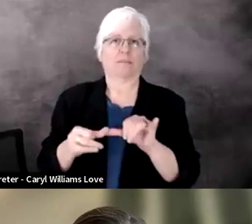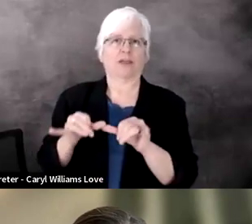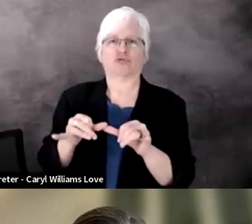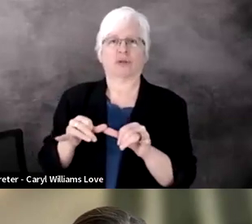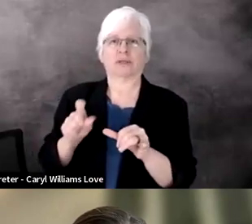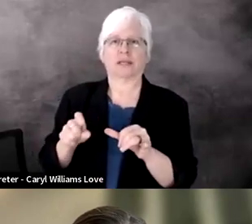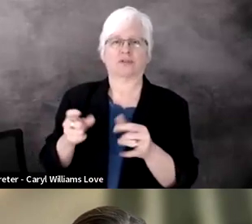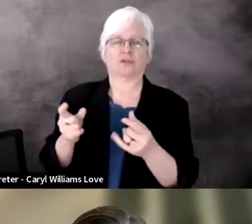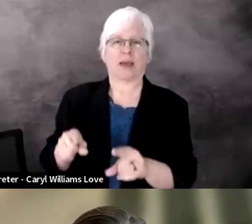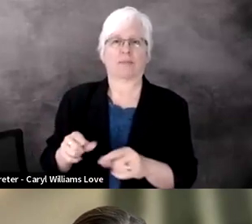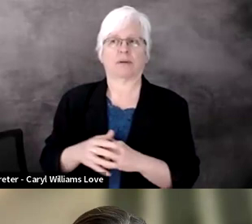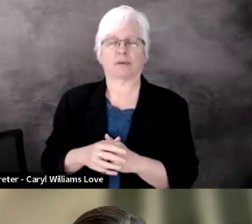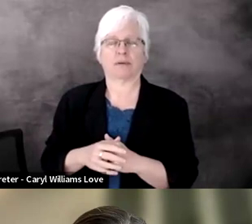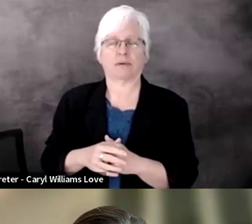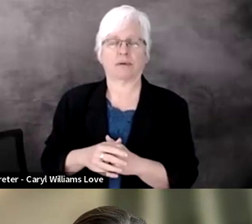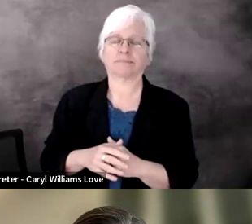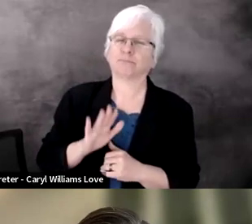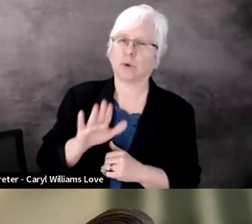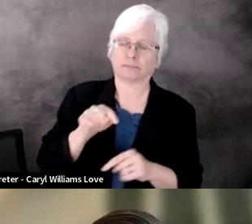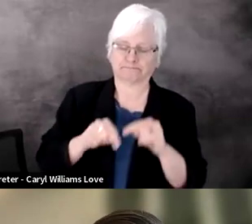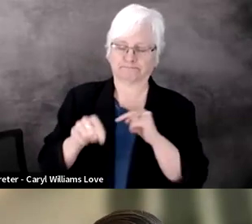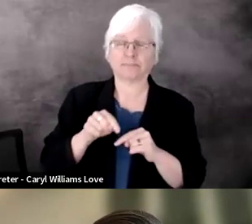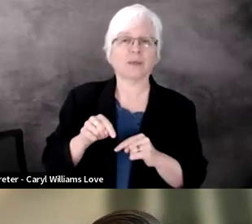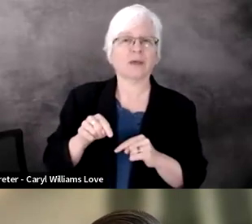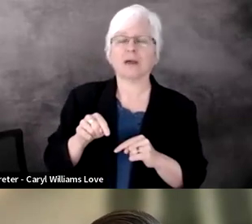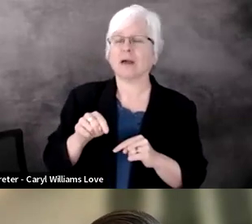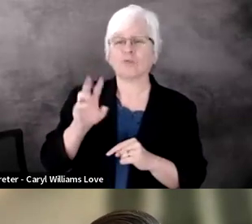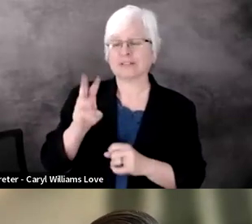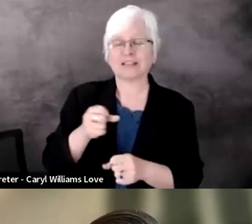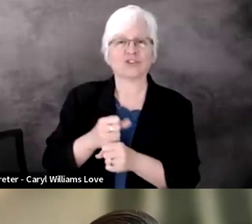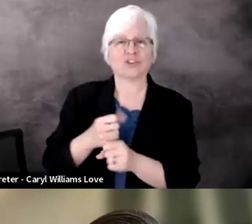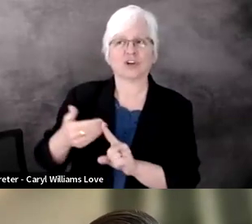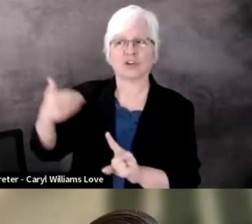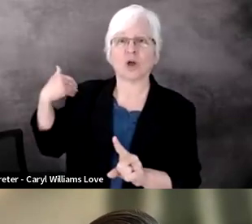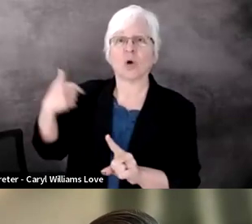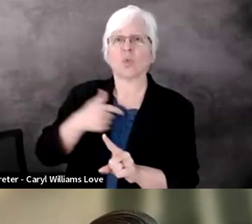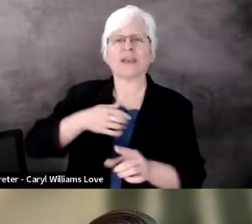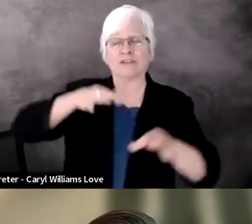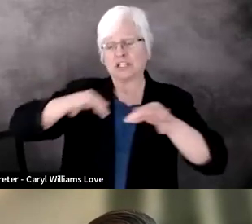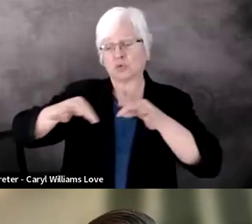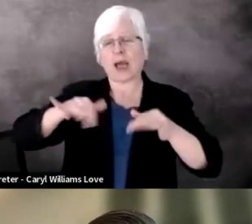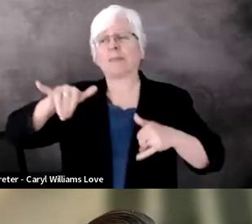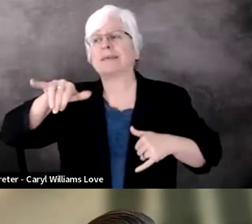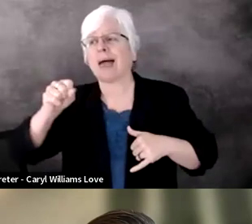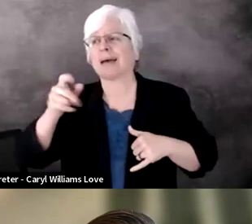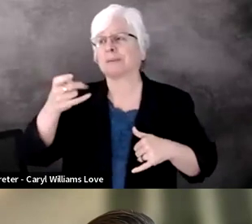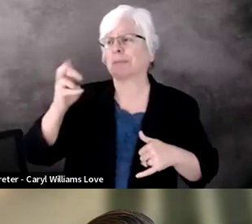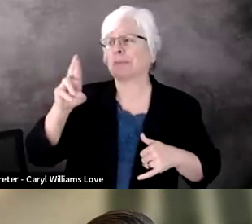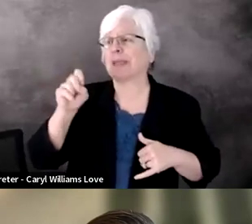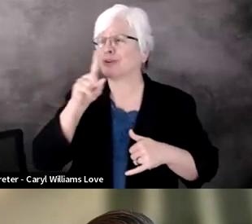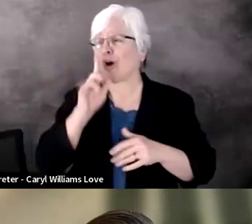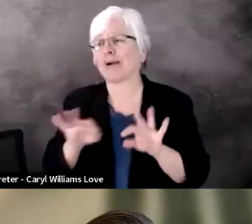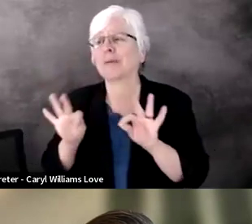we have a real habit within the last 6 years of describing how important peers are and et cetera, et cetera, et cetera, but we're not